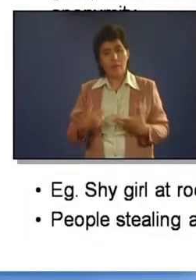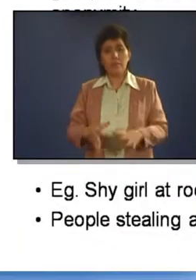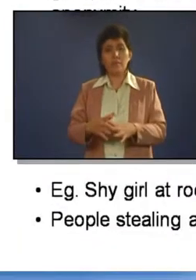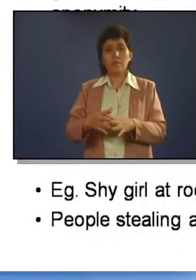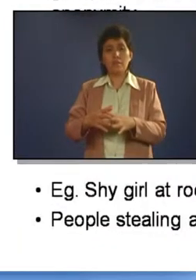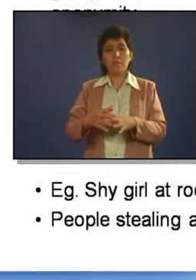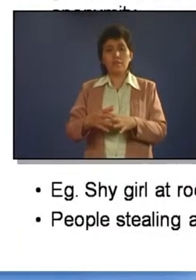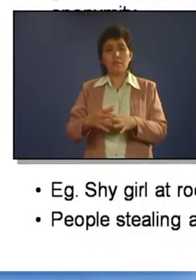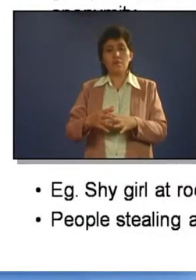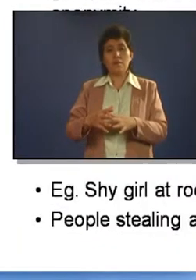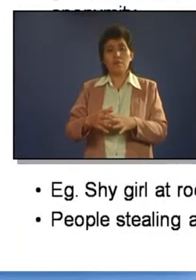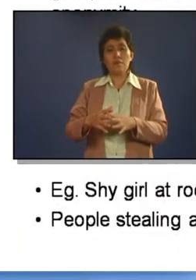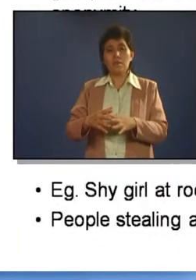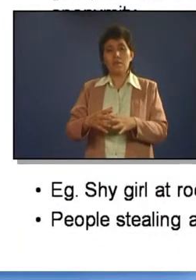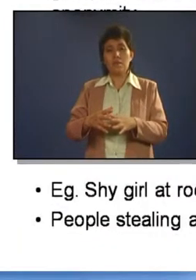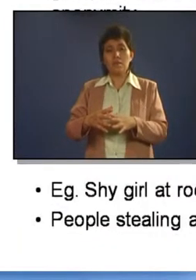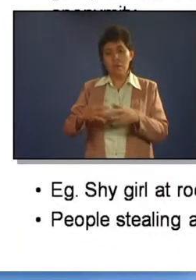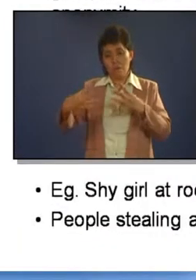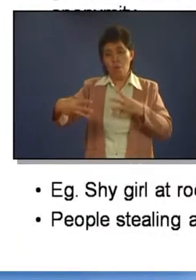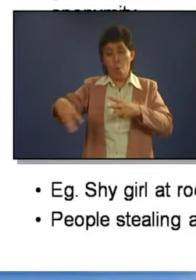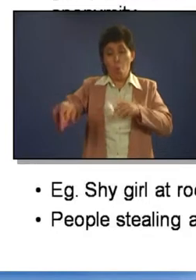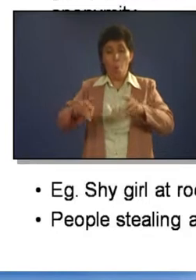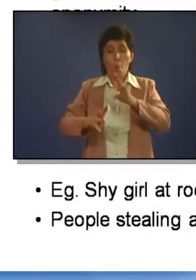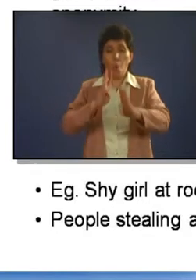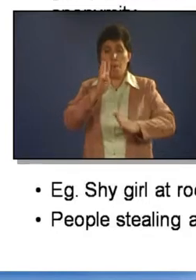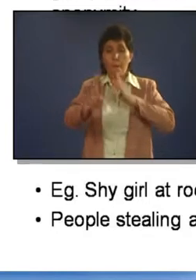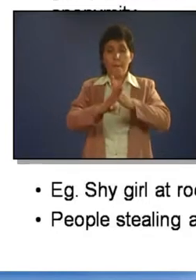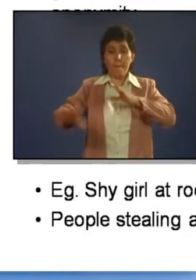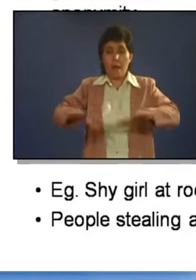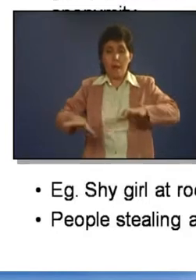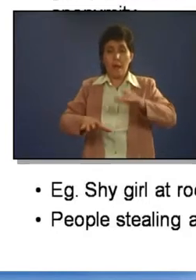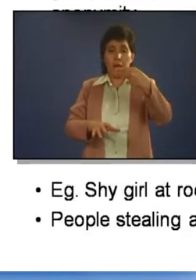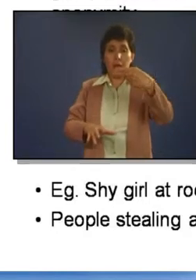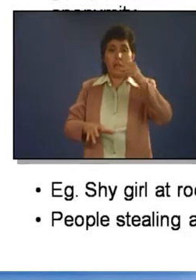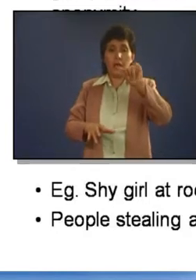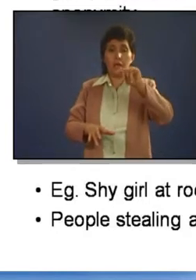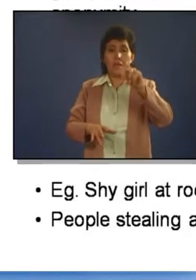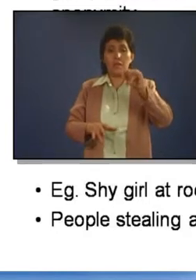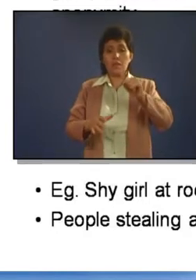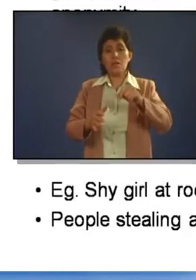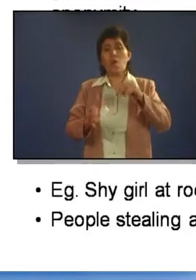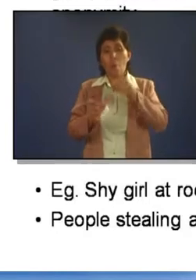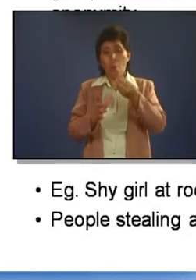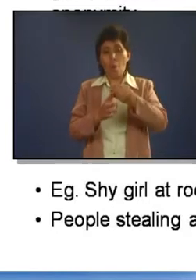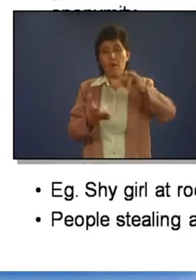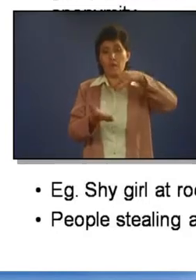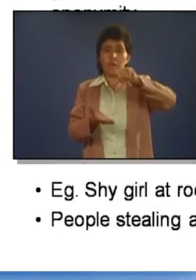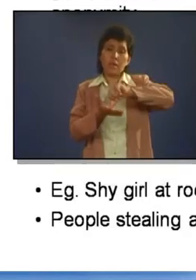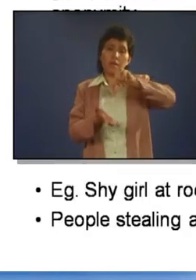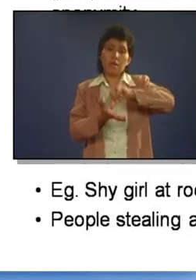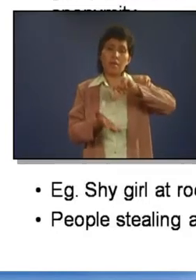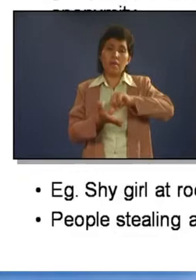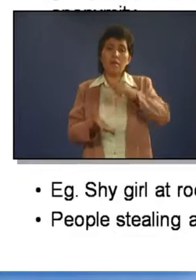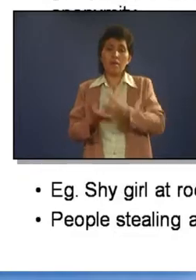after a war or after when there is an earthquake like Haiti or Iraq, what people do is